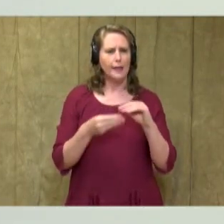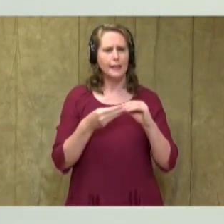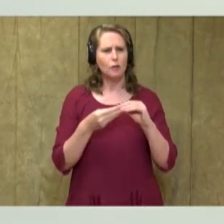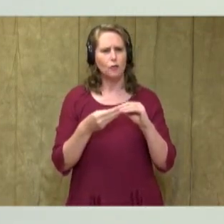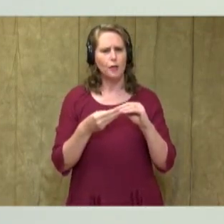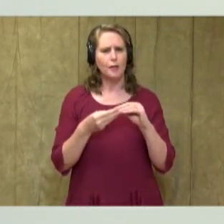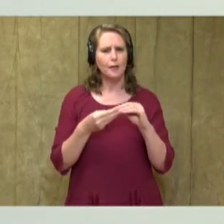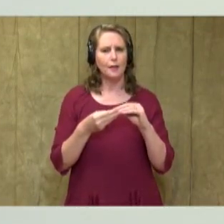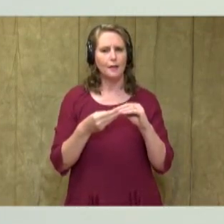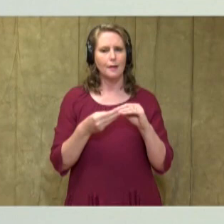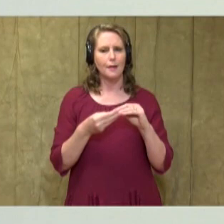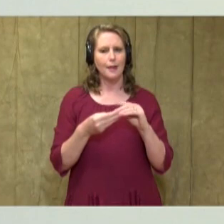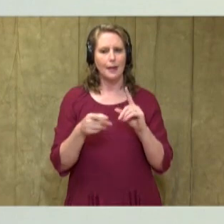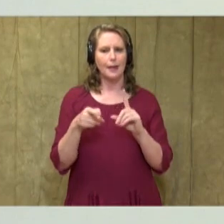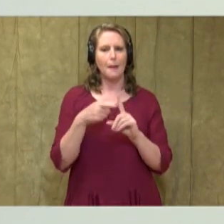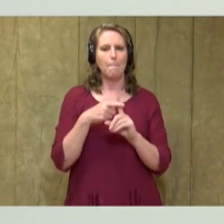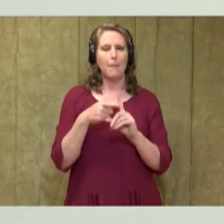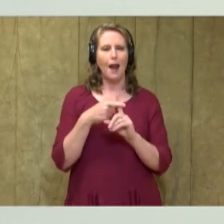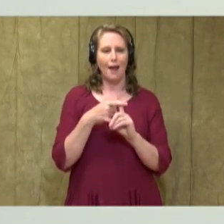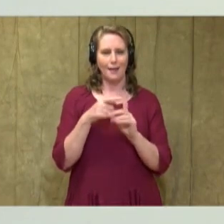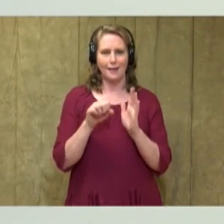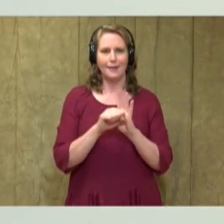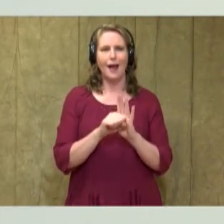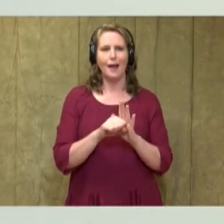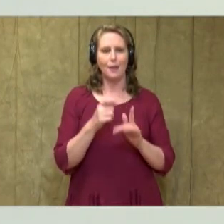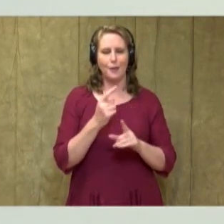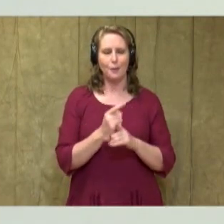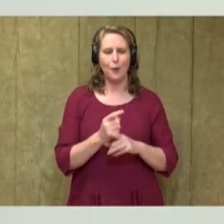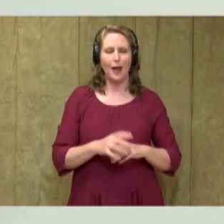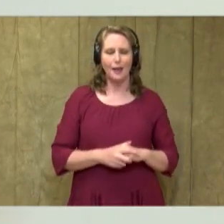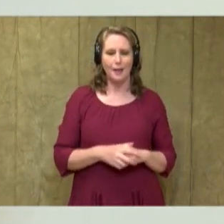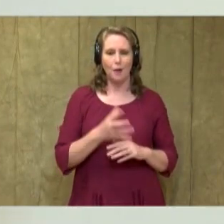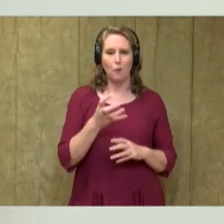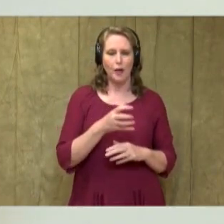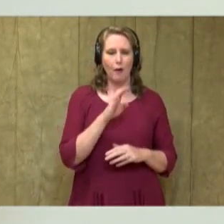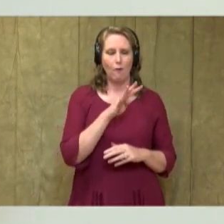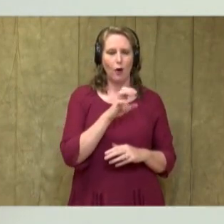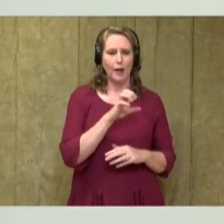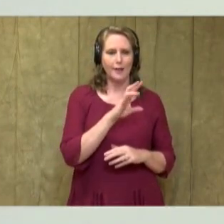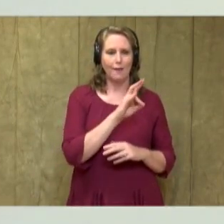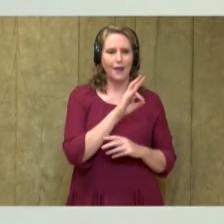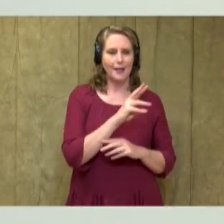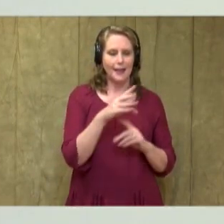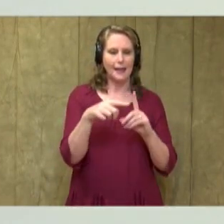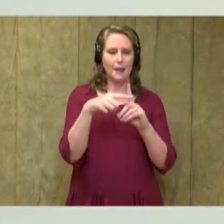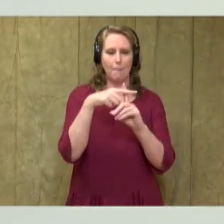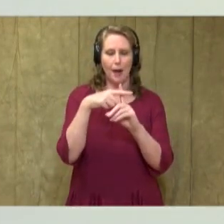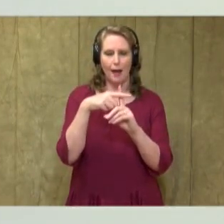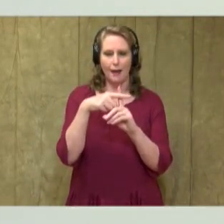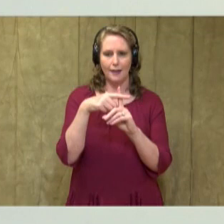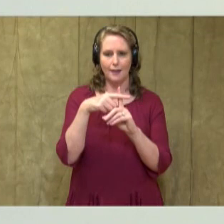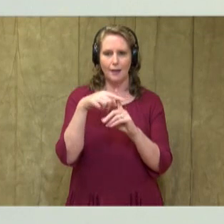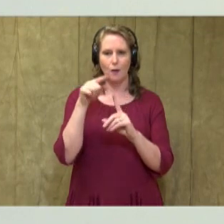addition? That's right, we use a plus sign. We want to say 476 plus